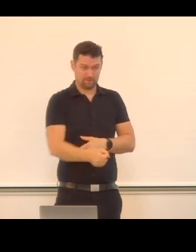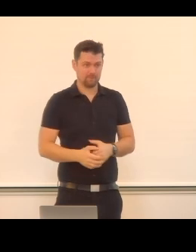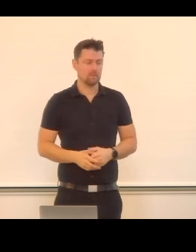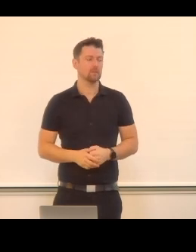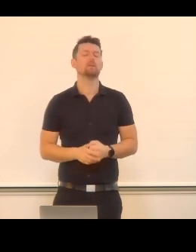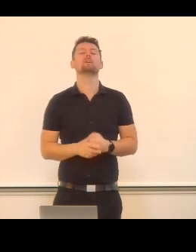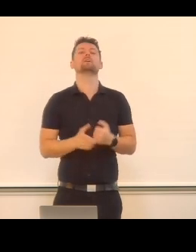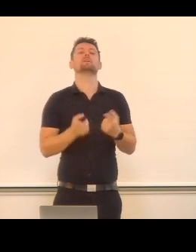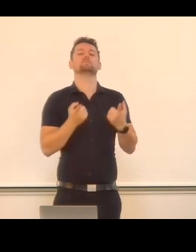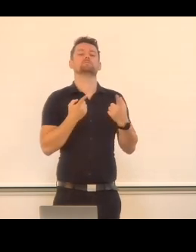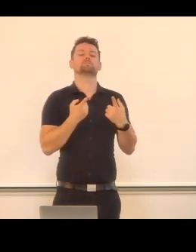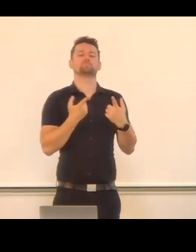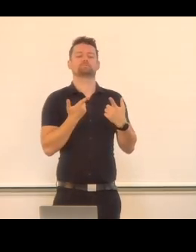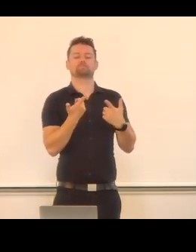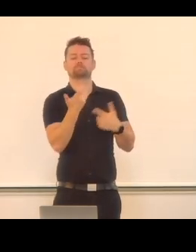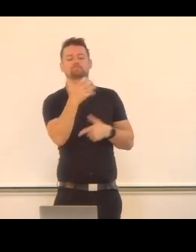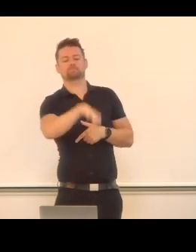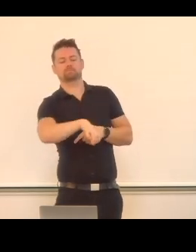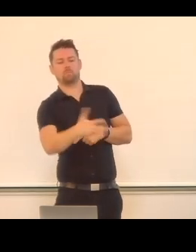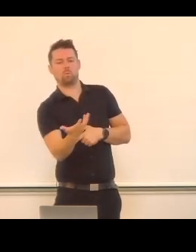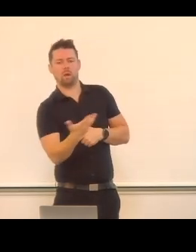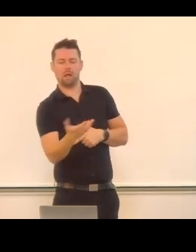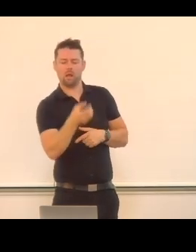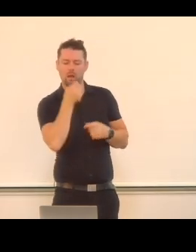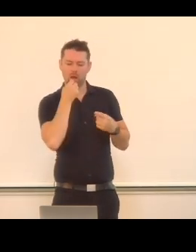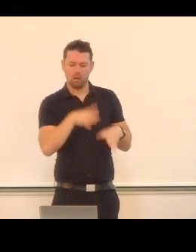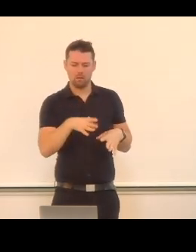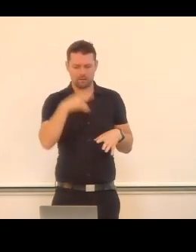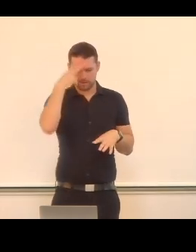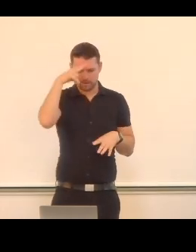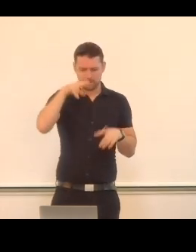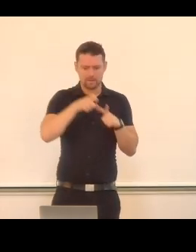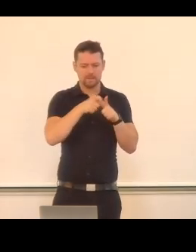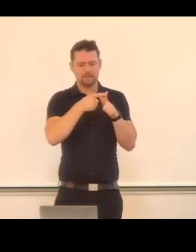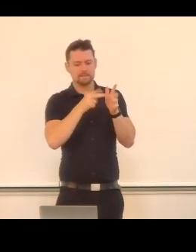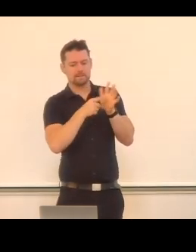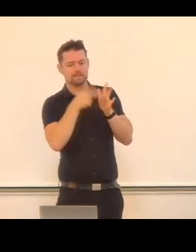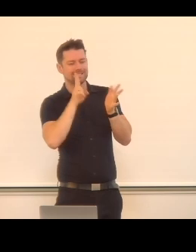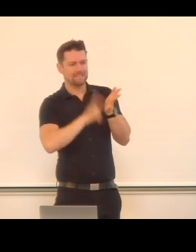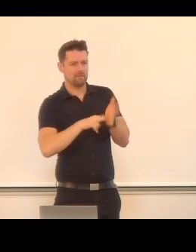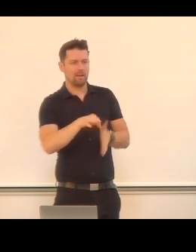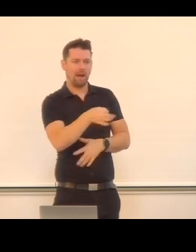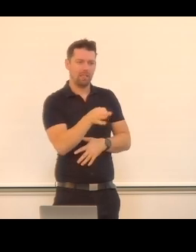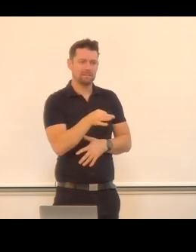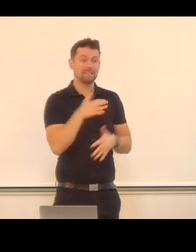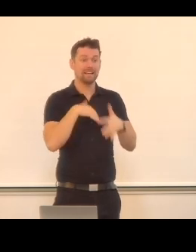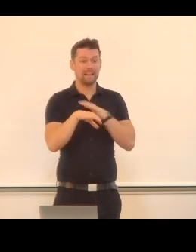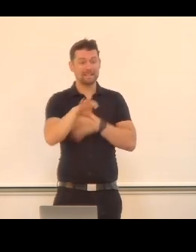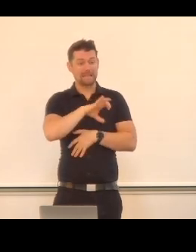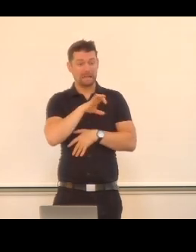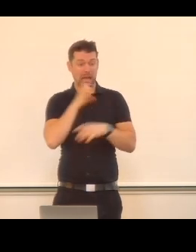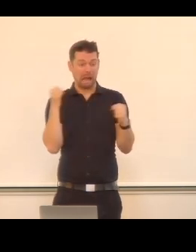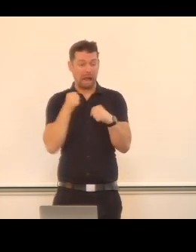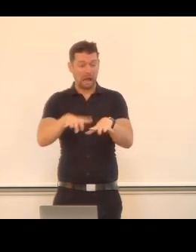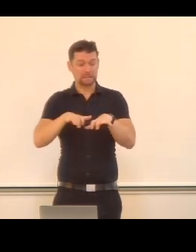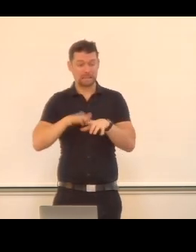It's located in an incredible place called Devon Island in the Canadian Arctic. So that's that kind of grainy picture there on the